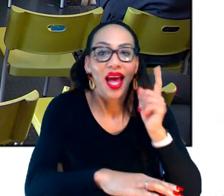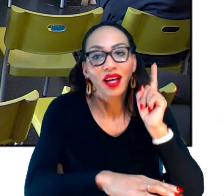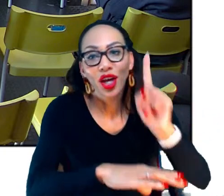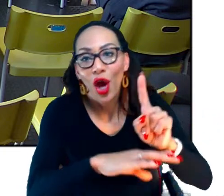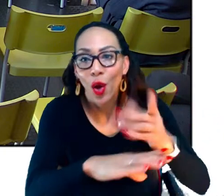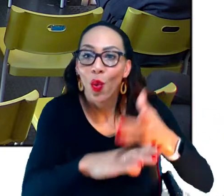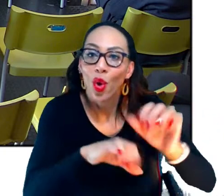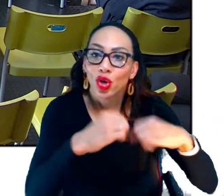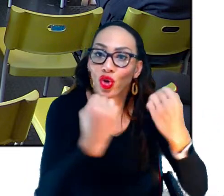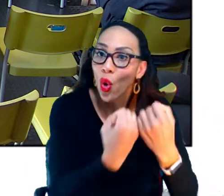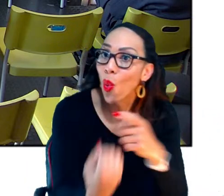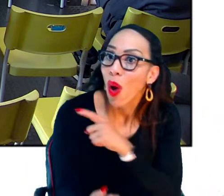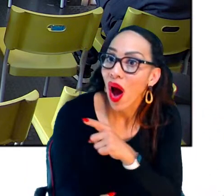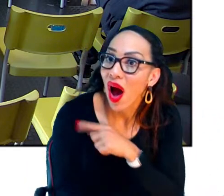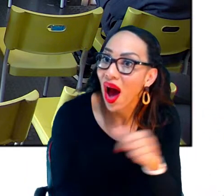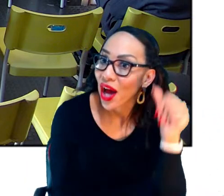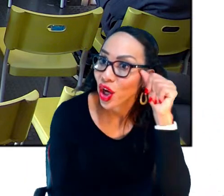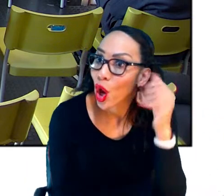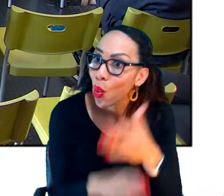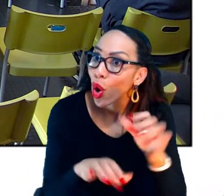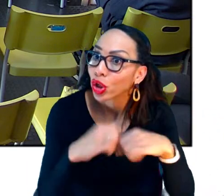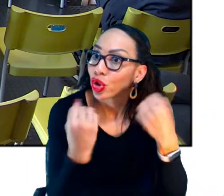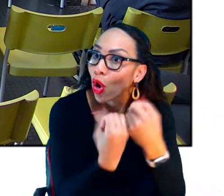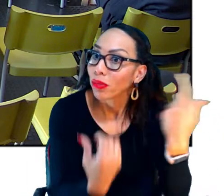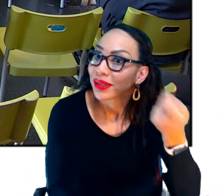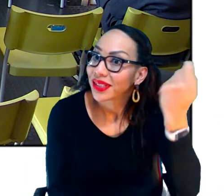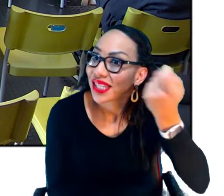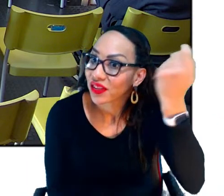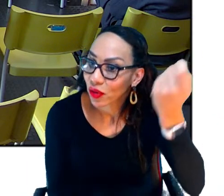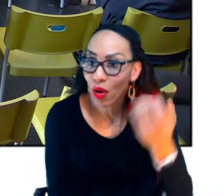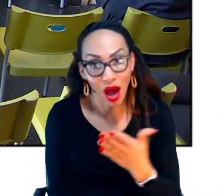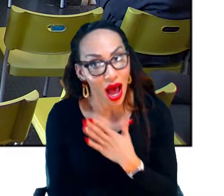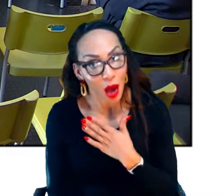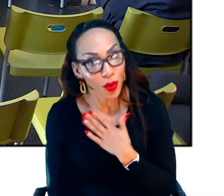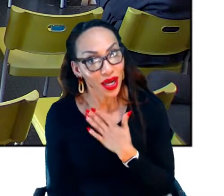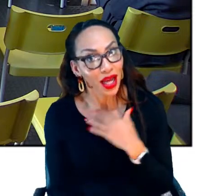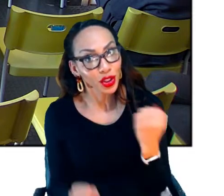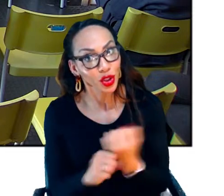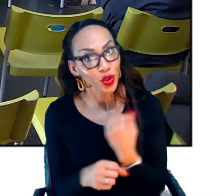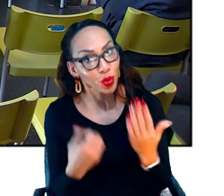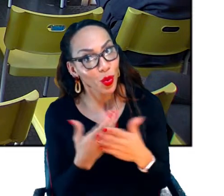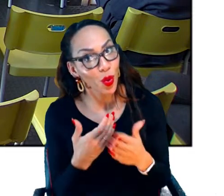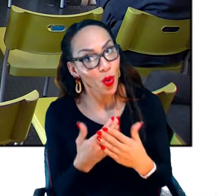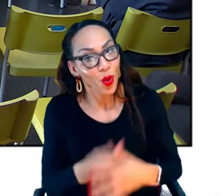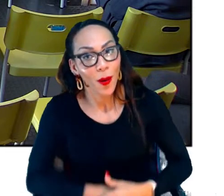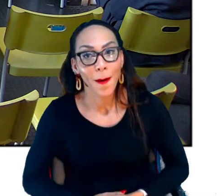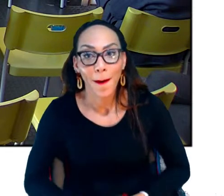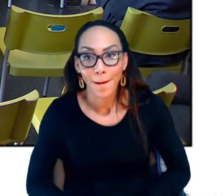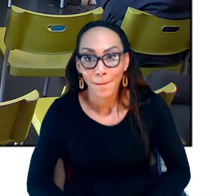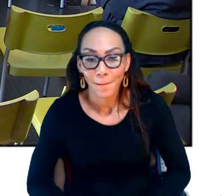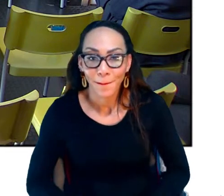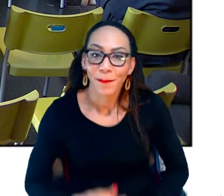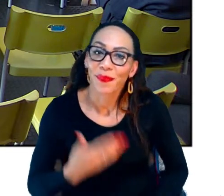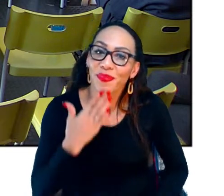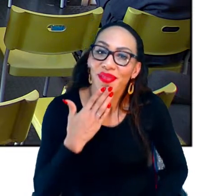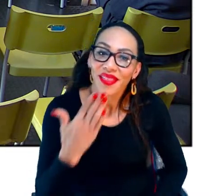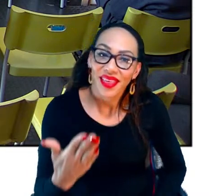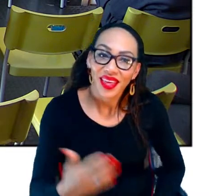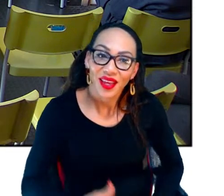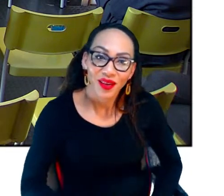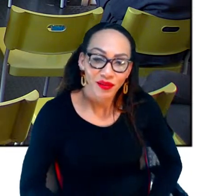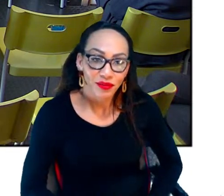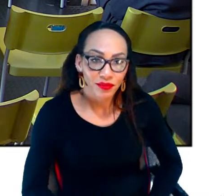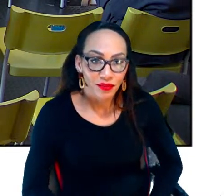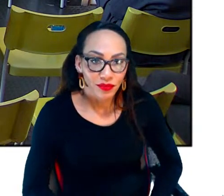so just want to do more of them, really. And then, Thank you. Any